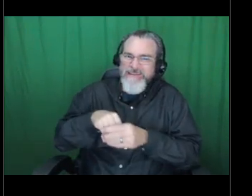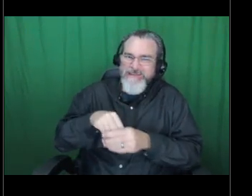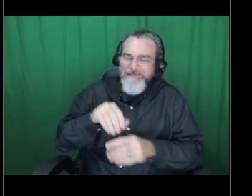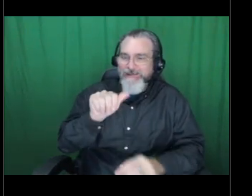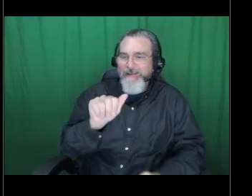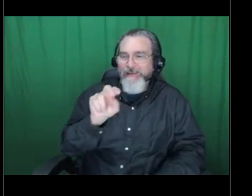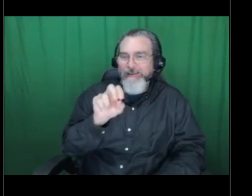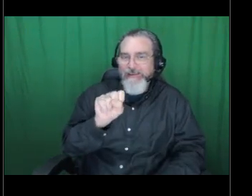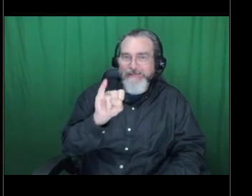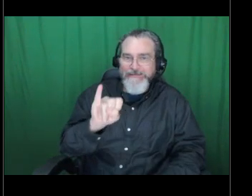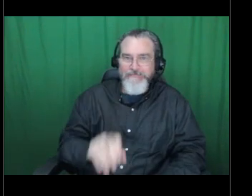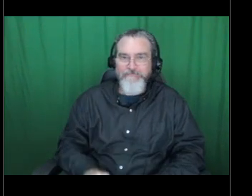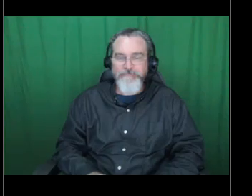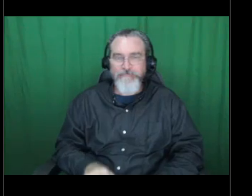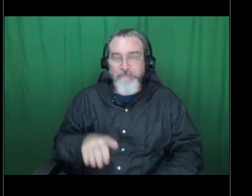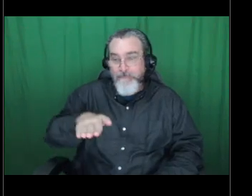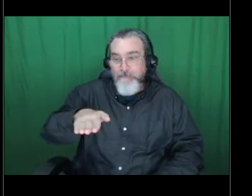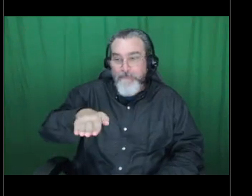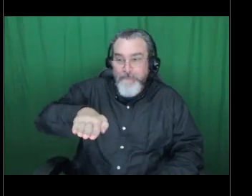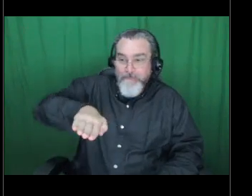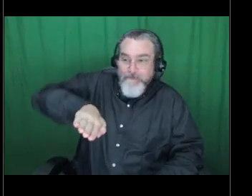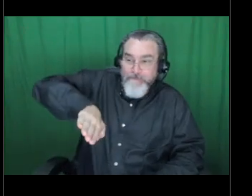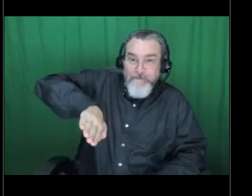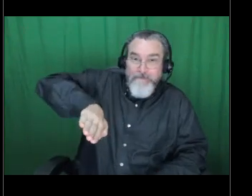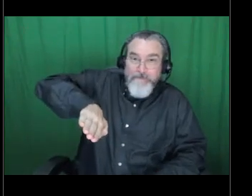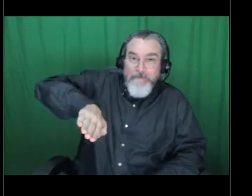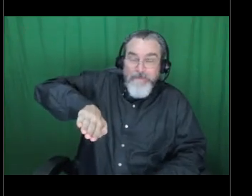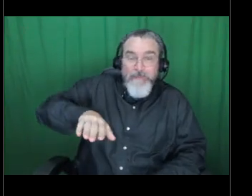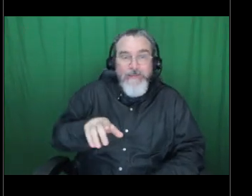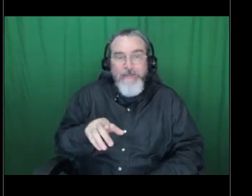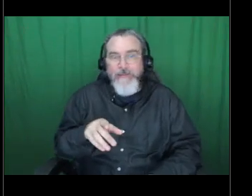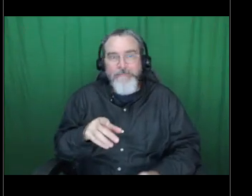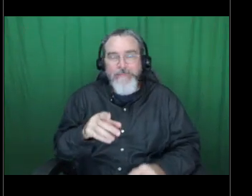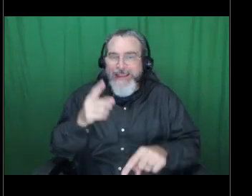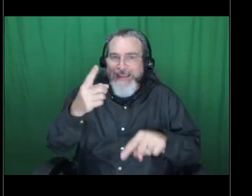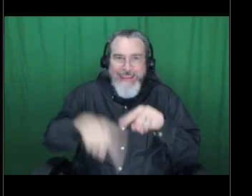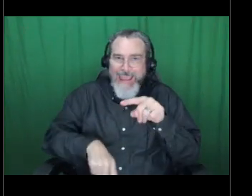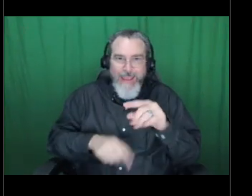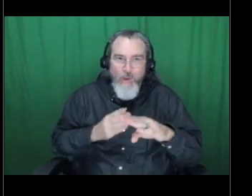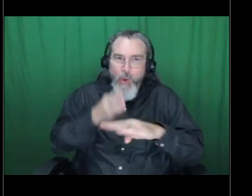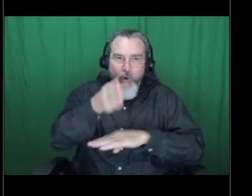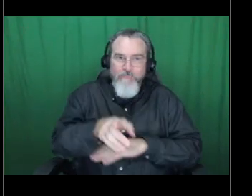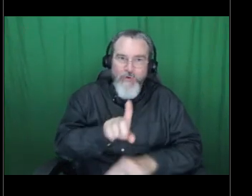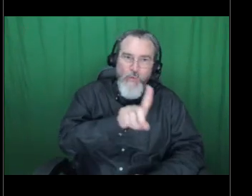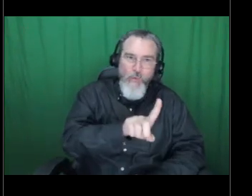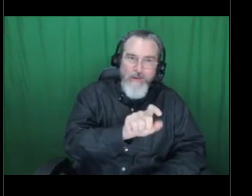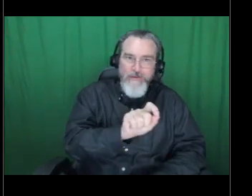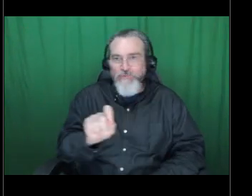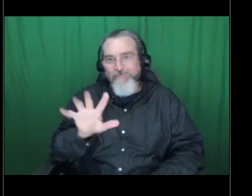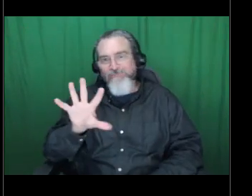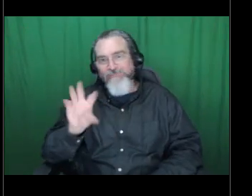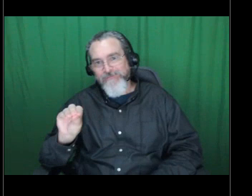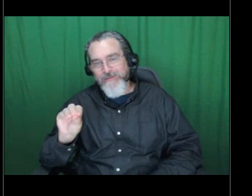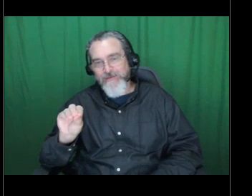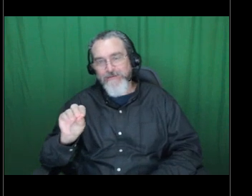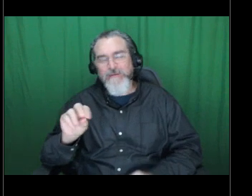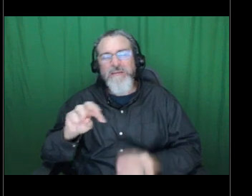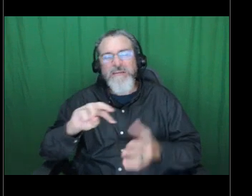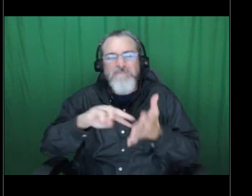Cross slopes may not exceed 1 to 50, which is approximately a 1/4